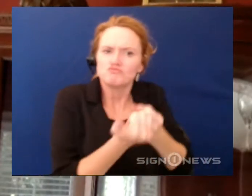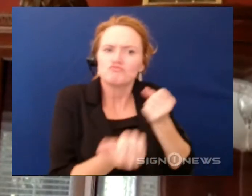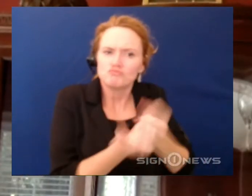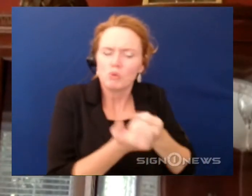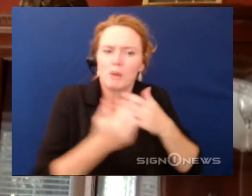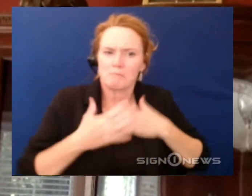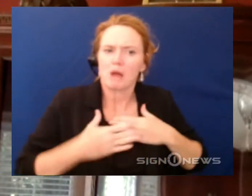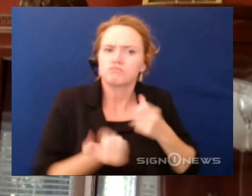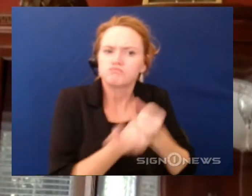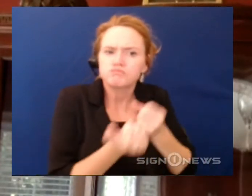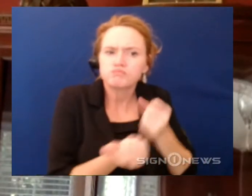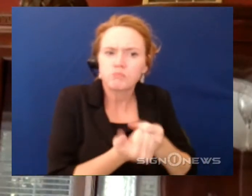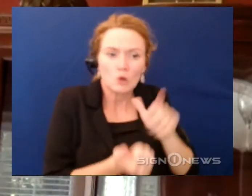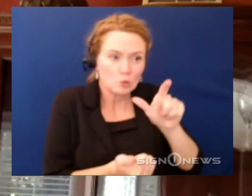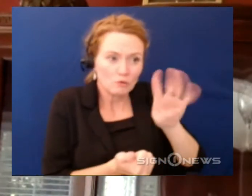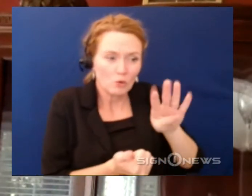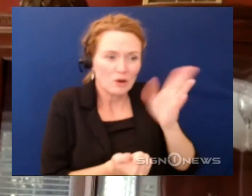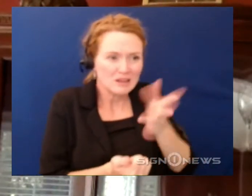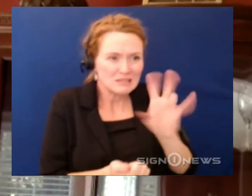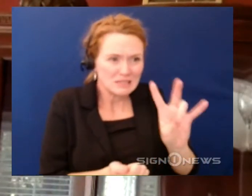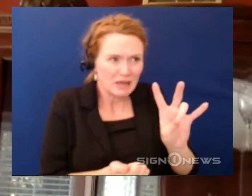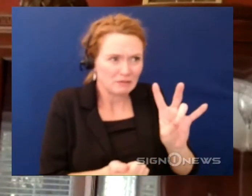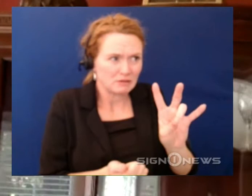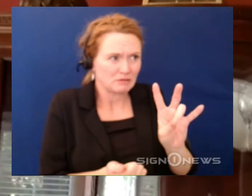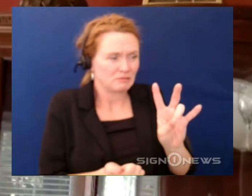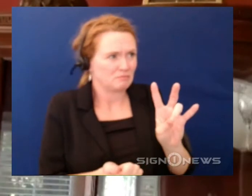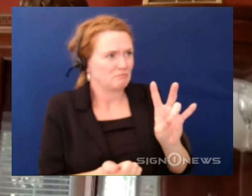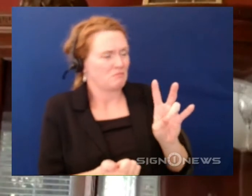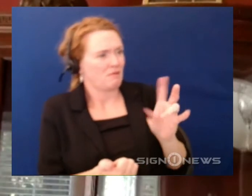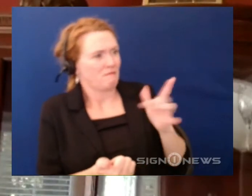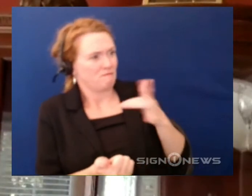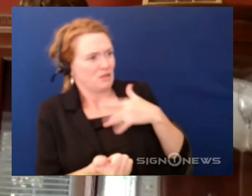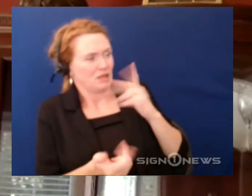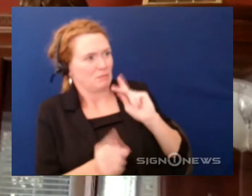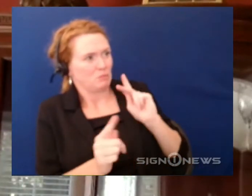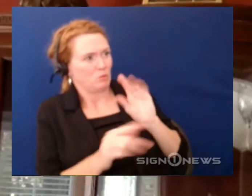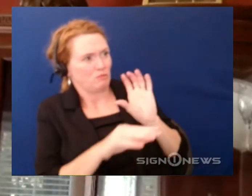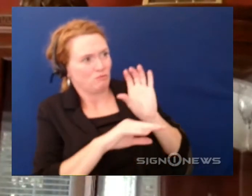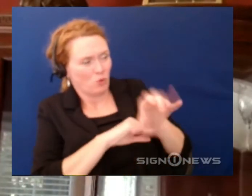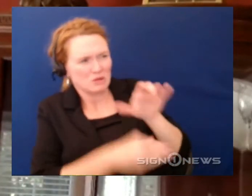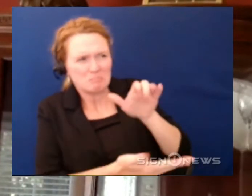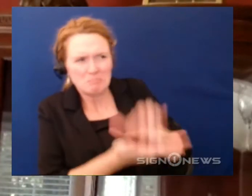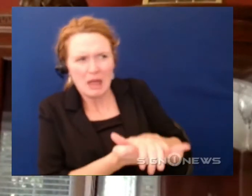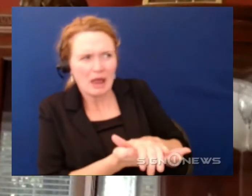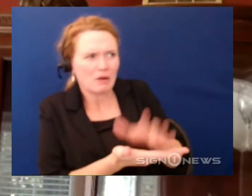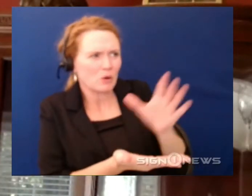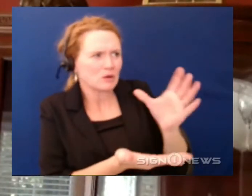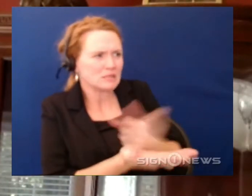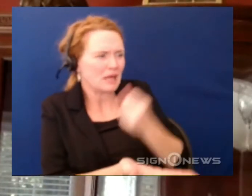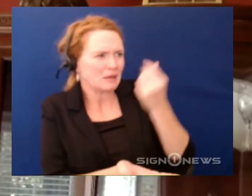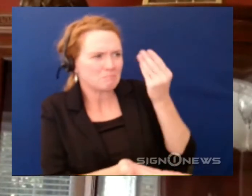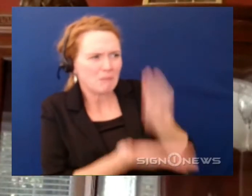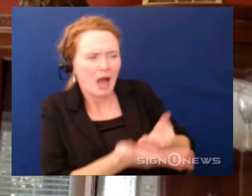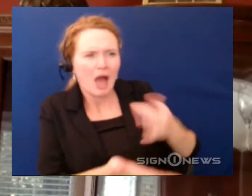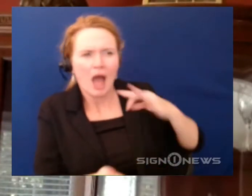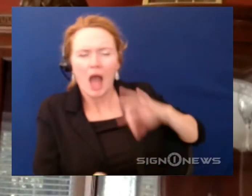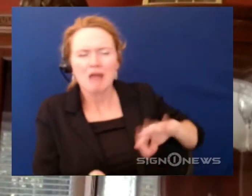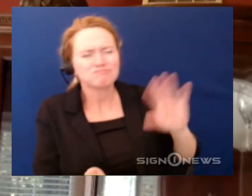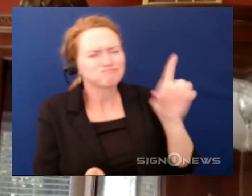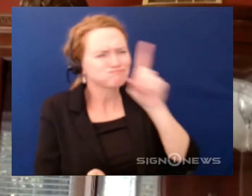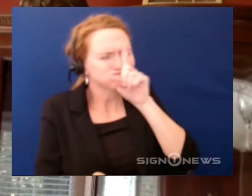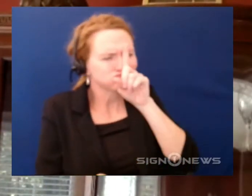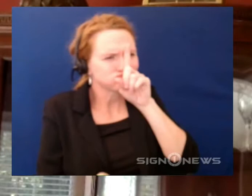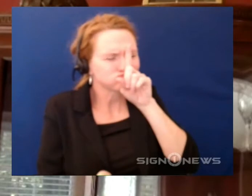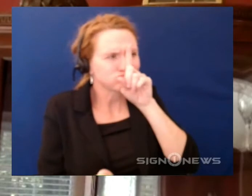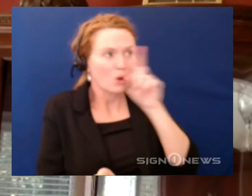not think that anyone would force him into marriage or take what little money he had, you know, with benefits, or, you know, we